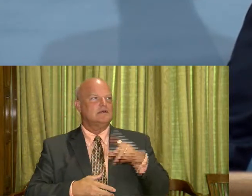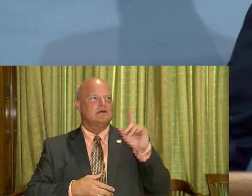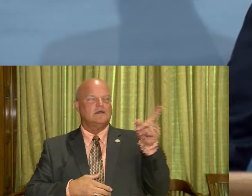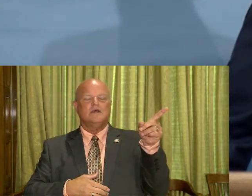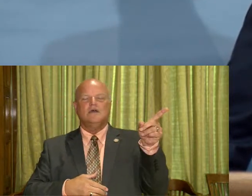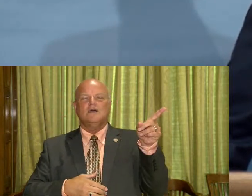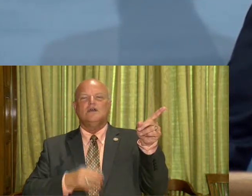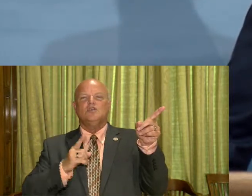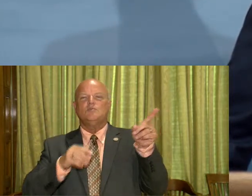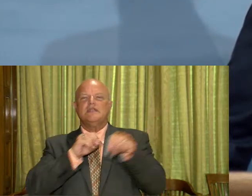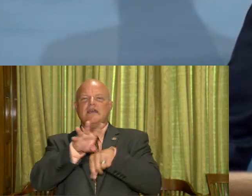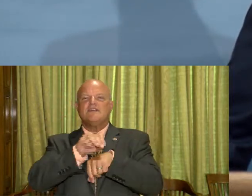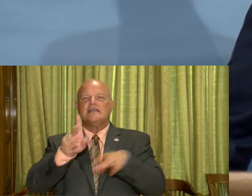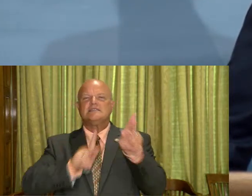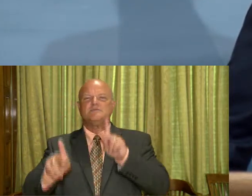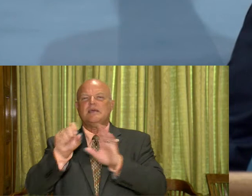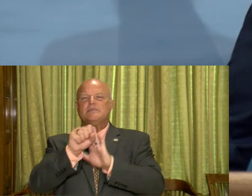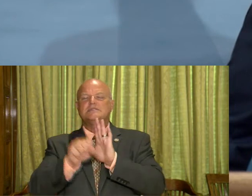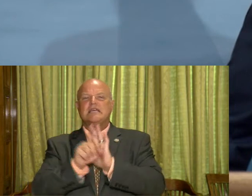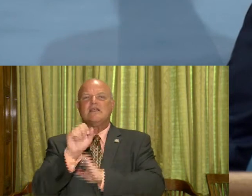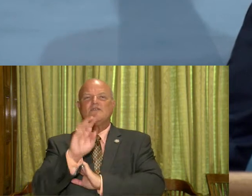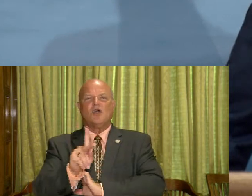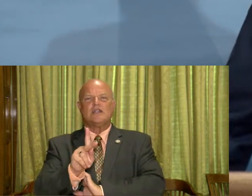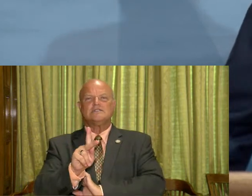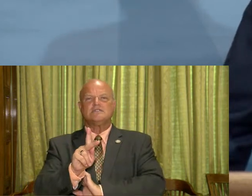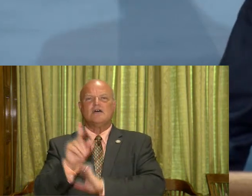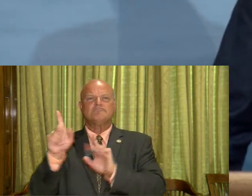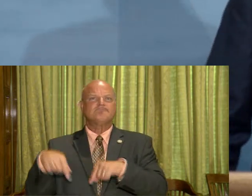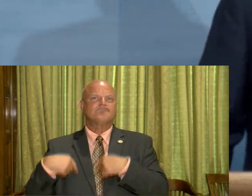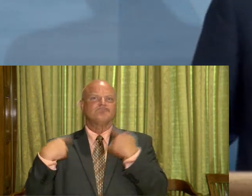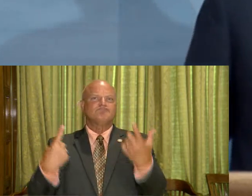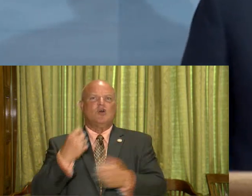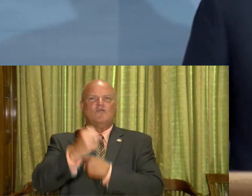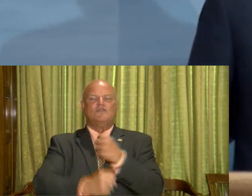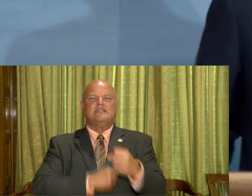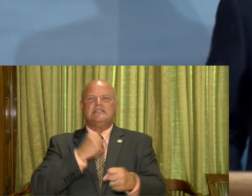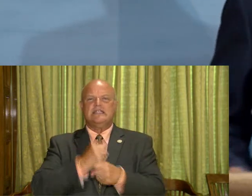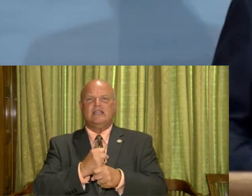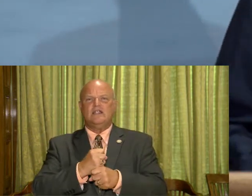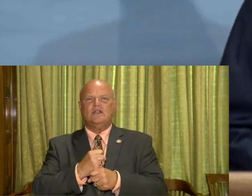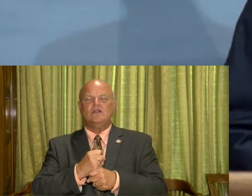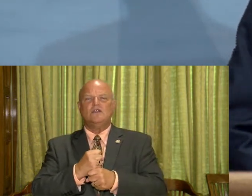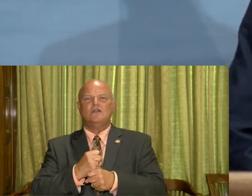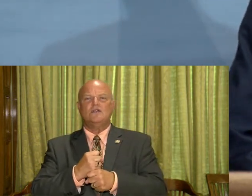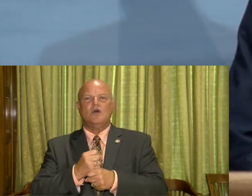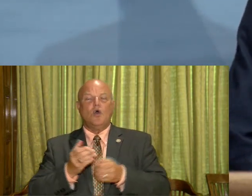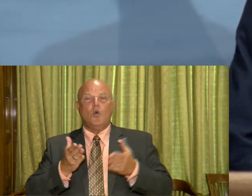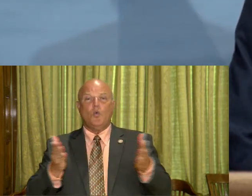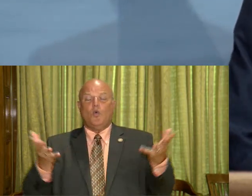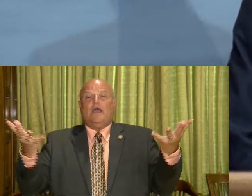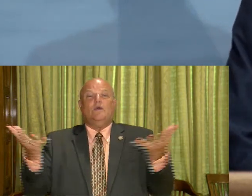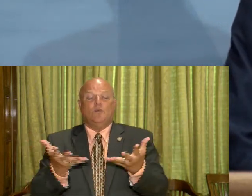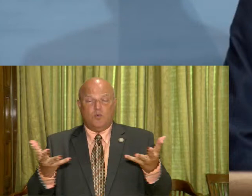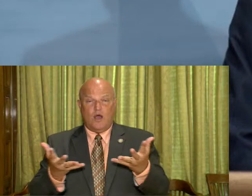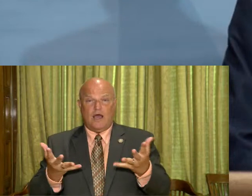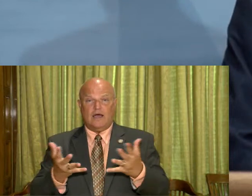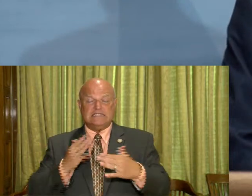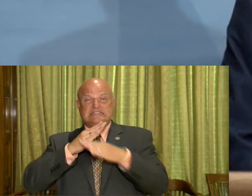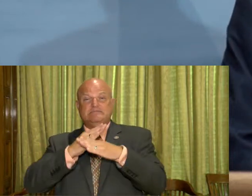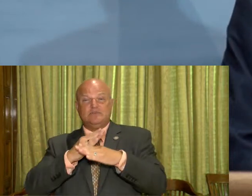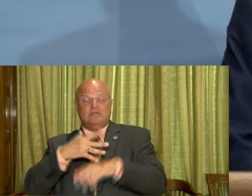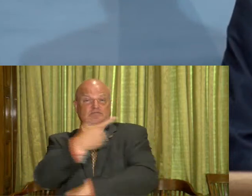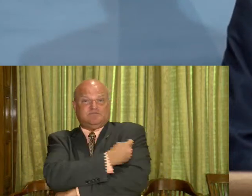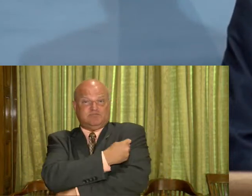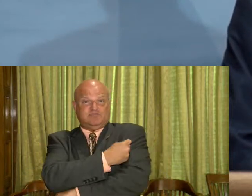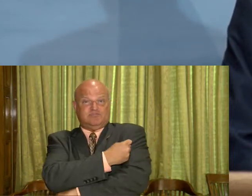advising people in the state of Arkansas for over a year to the way out of this is vaccination, and